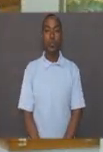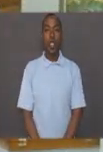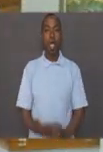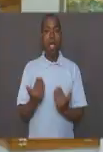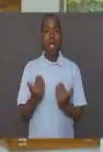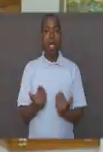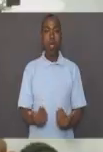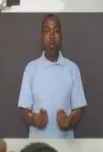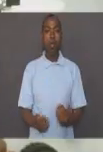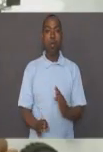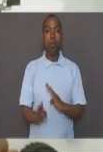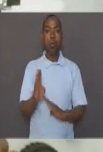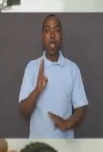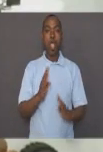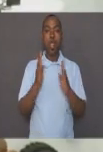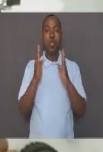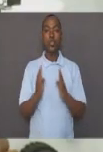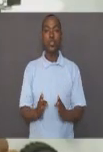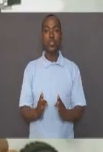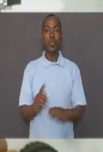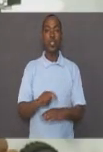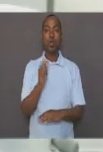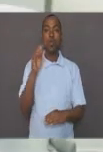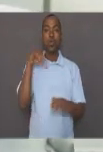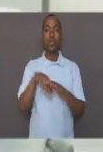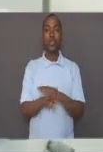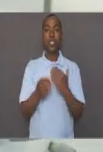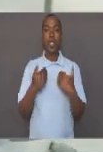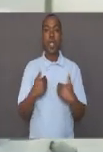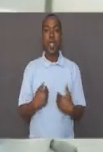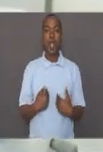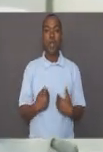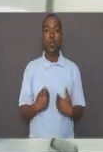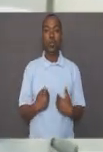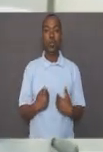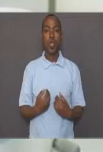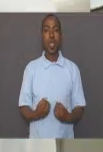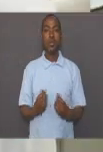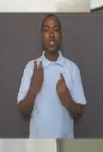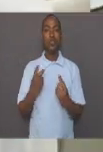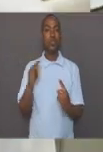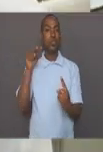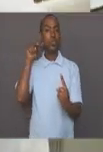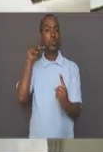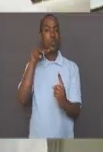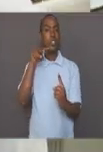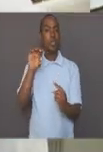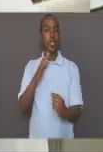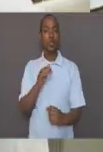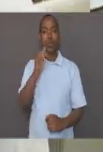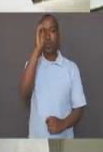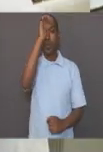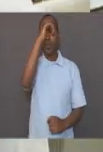Currently, the biologists at the Institute are mainly focused on researching